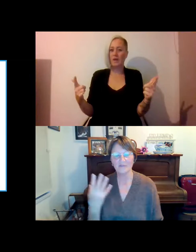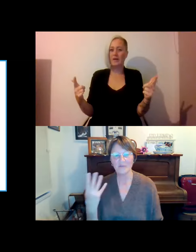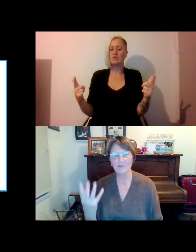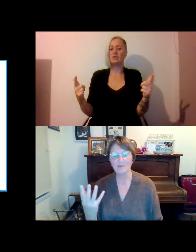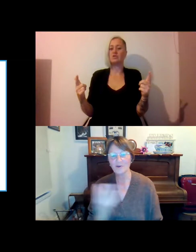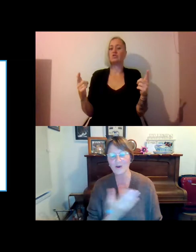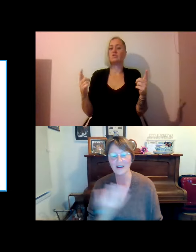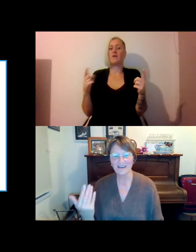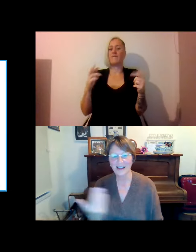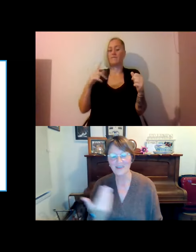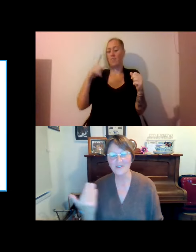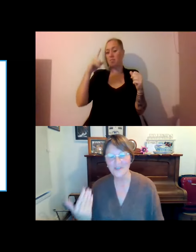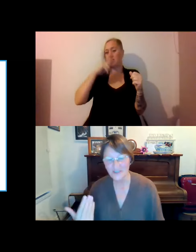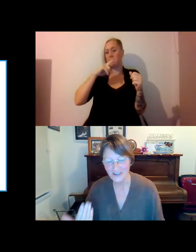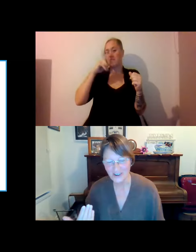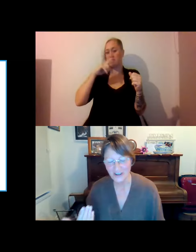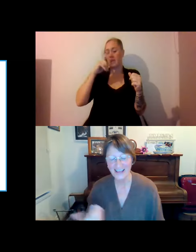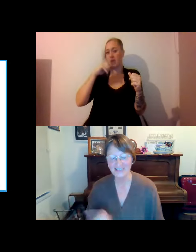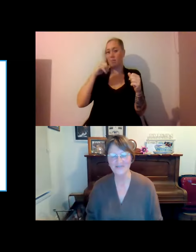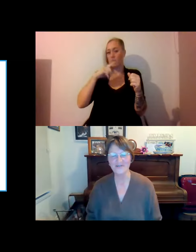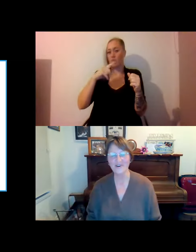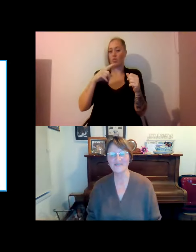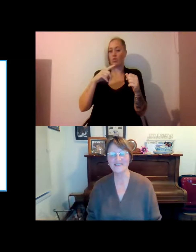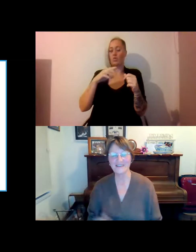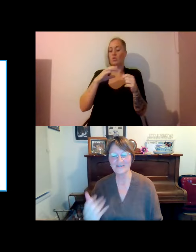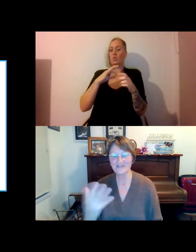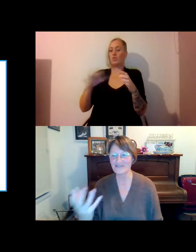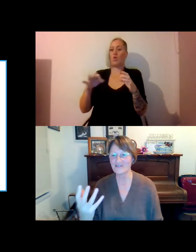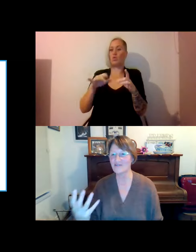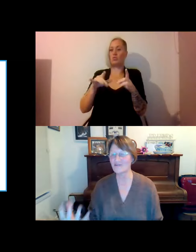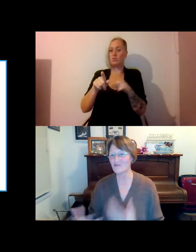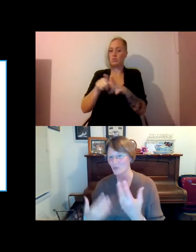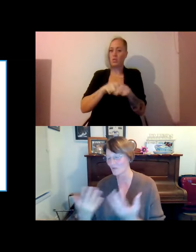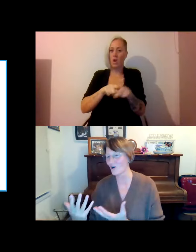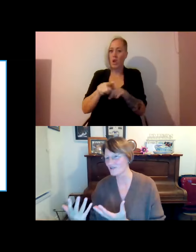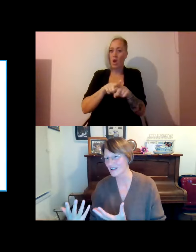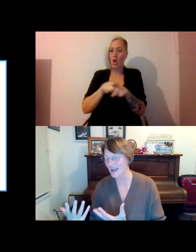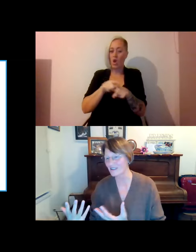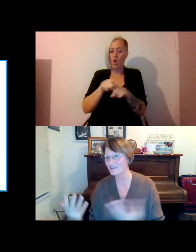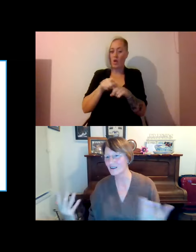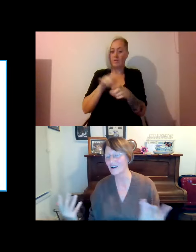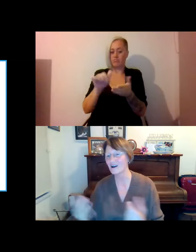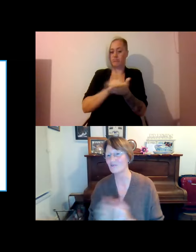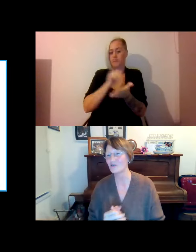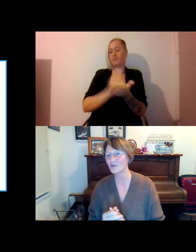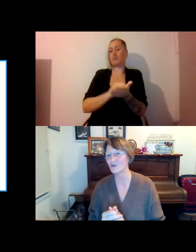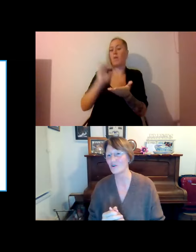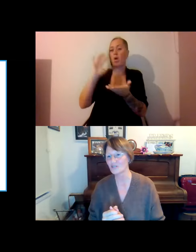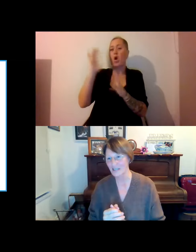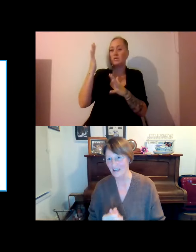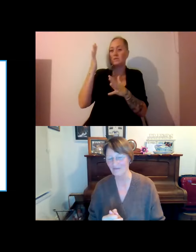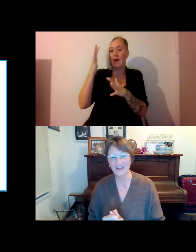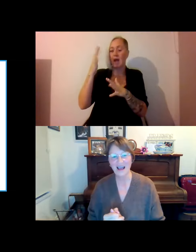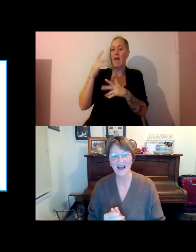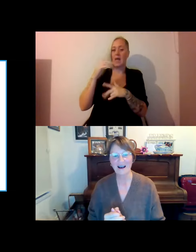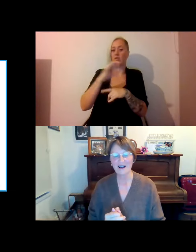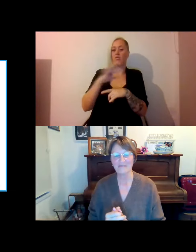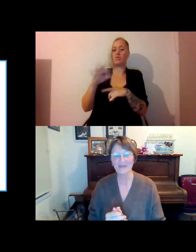And for people who are not learning how to do do proper AUSLAN and who are not